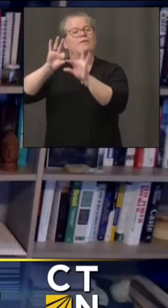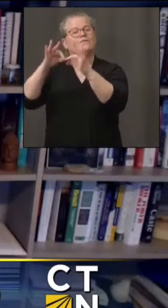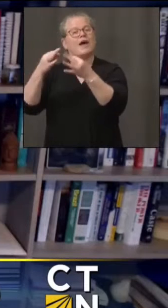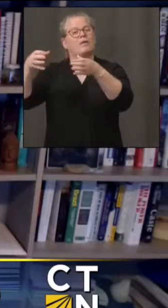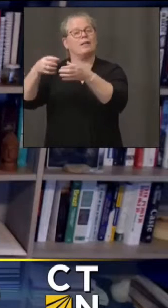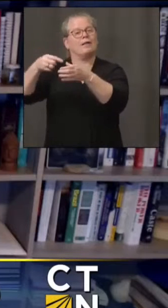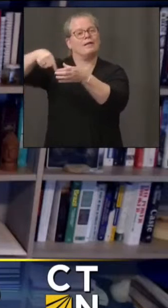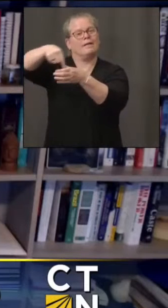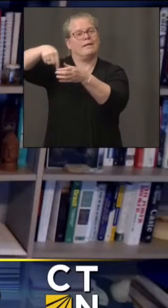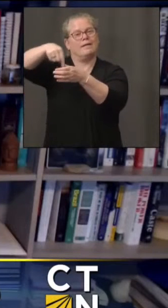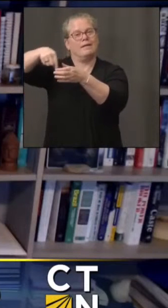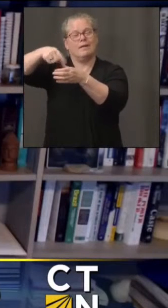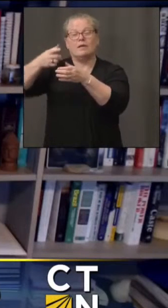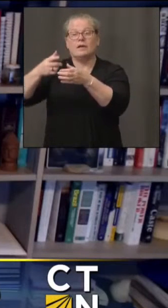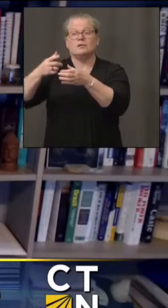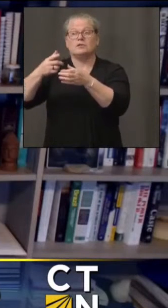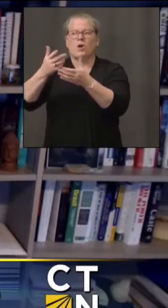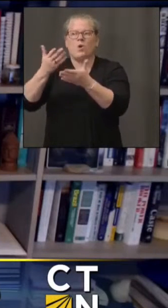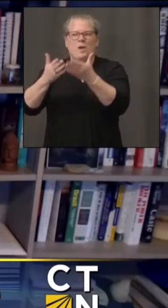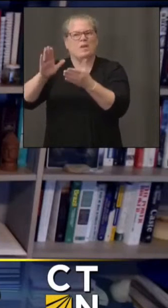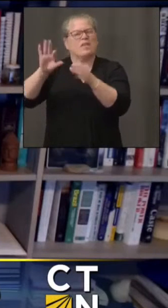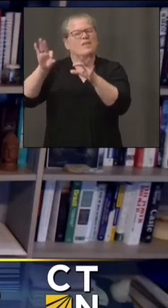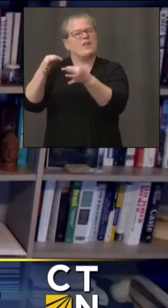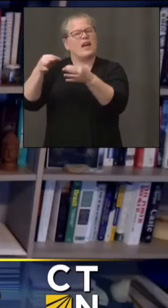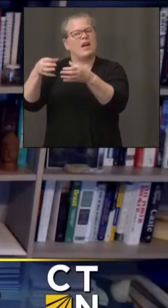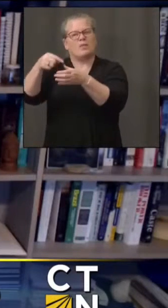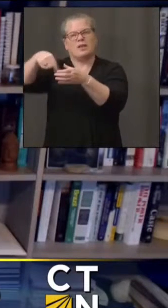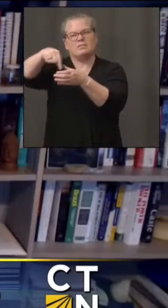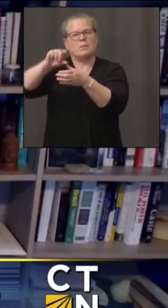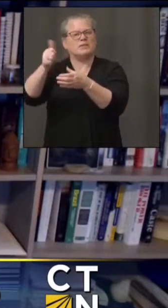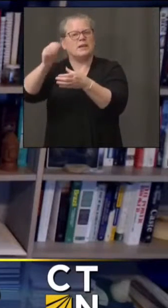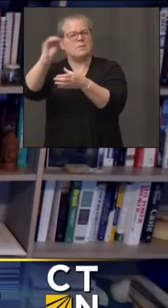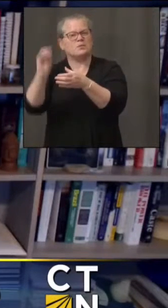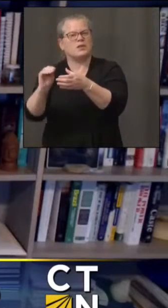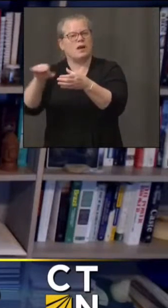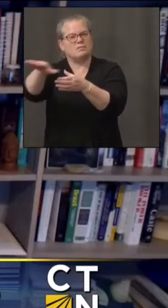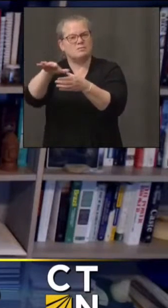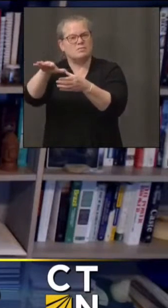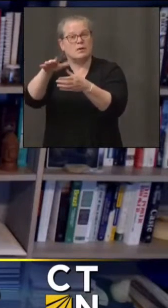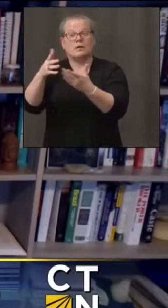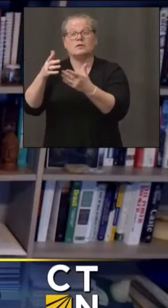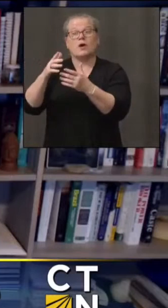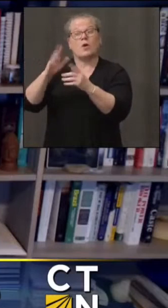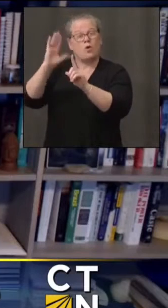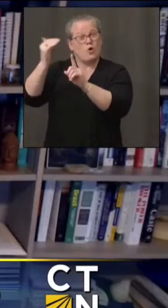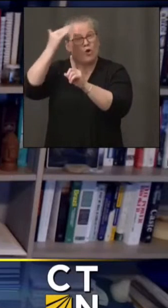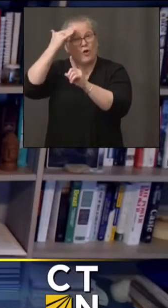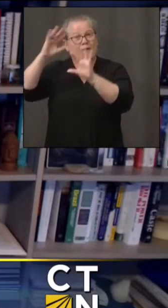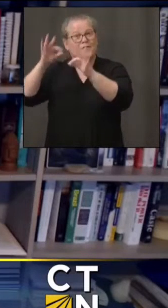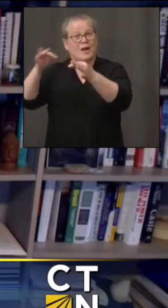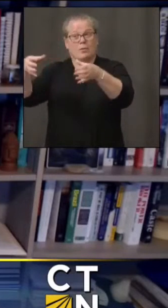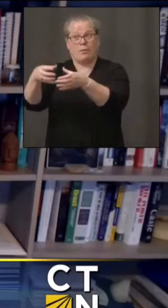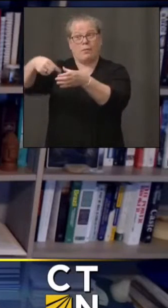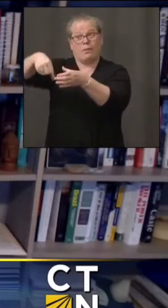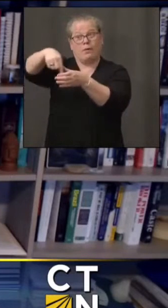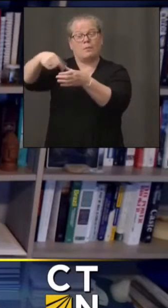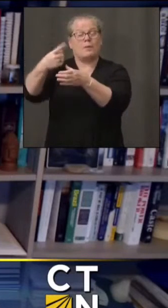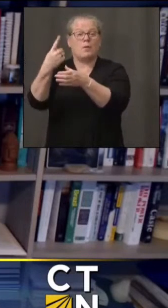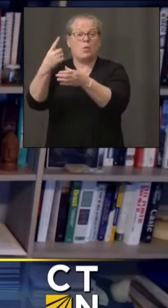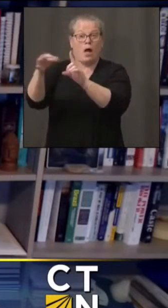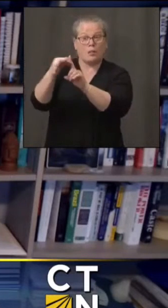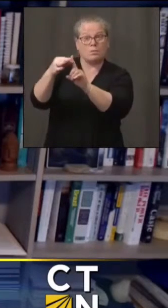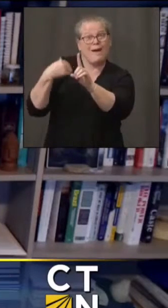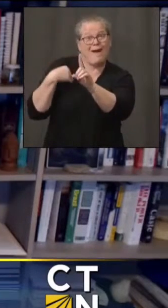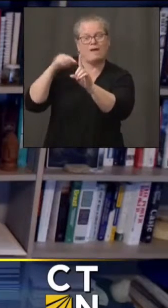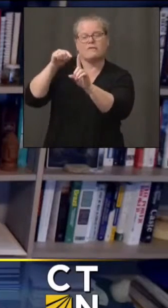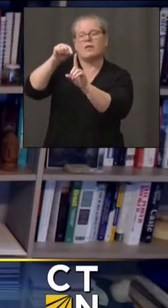who's been infected, gets COVID. It's maybe about, it's only actually 10 to